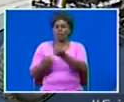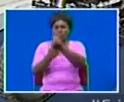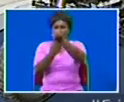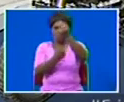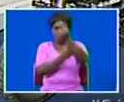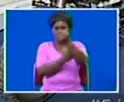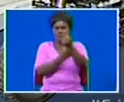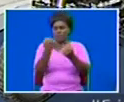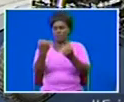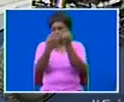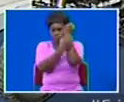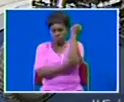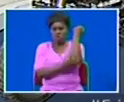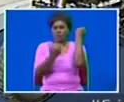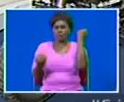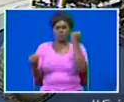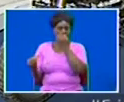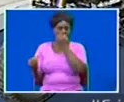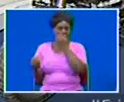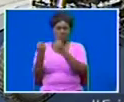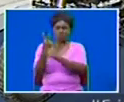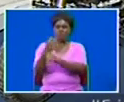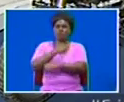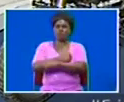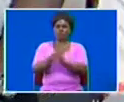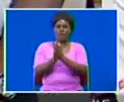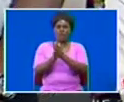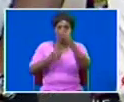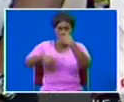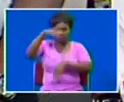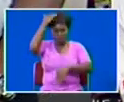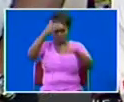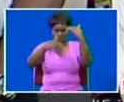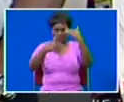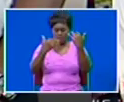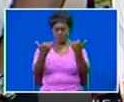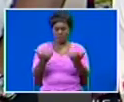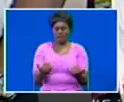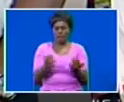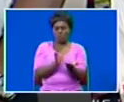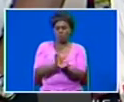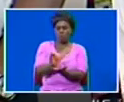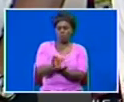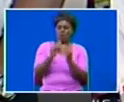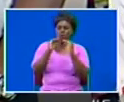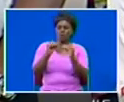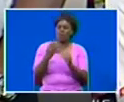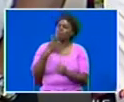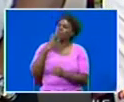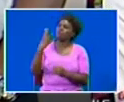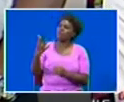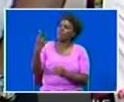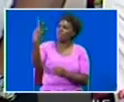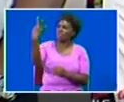for students that are needy to take them through high school and to take them through university. Currently, the fund is educating